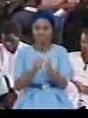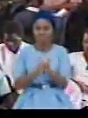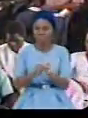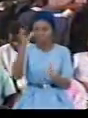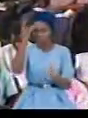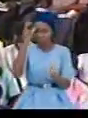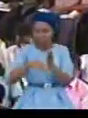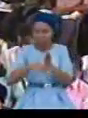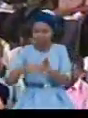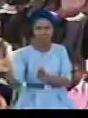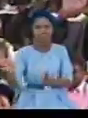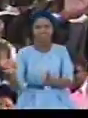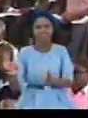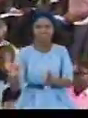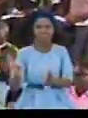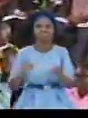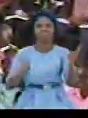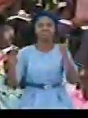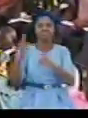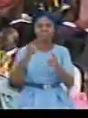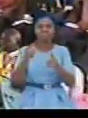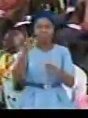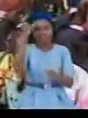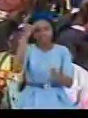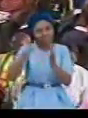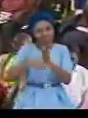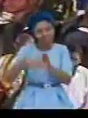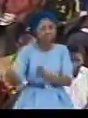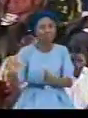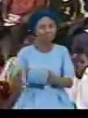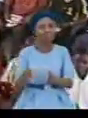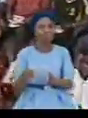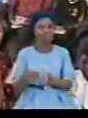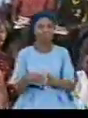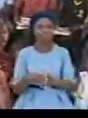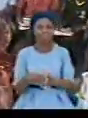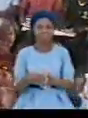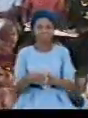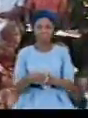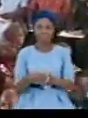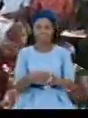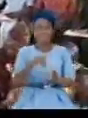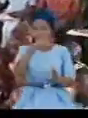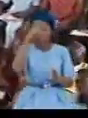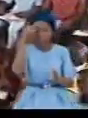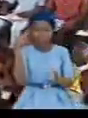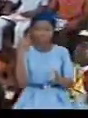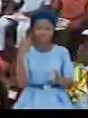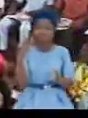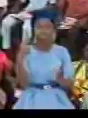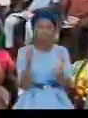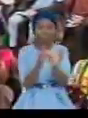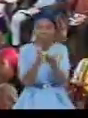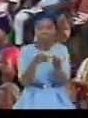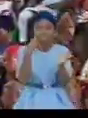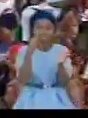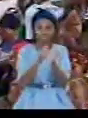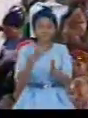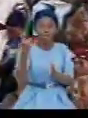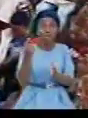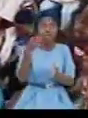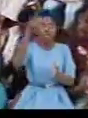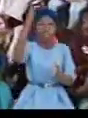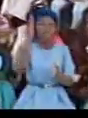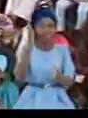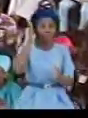thee behind me, Satan. For the Lord has said, only God will I worship.